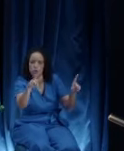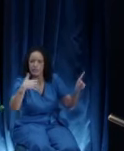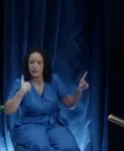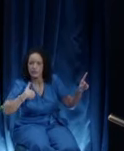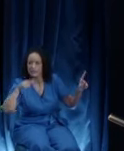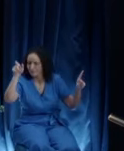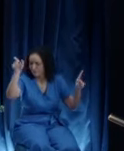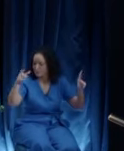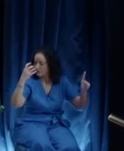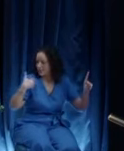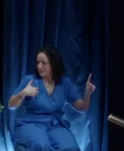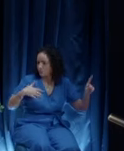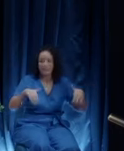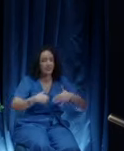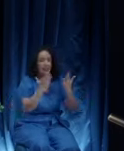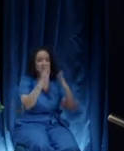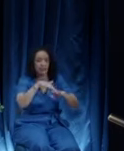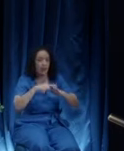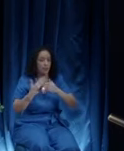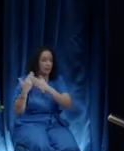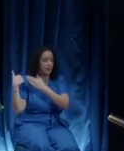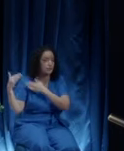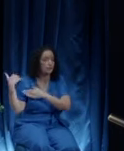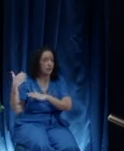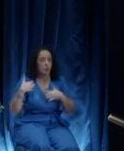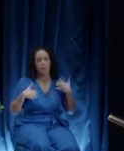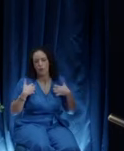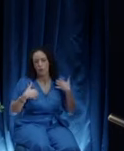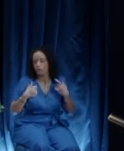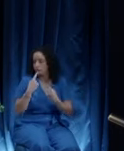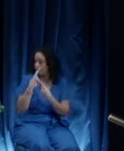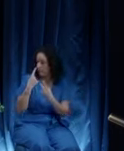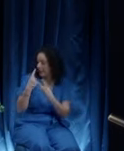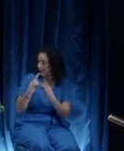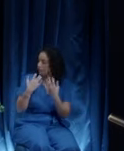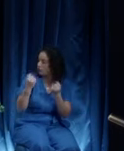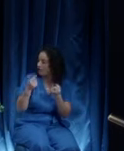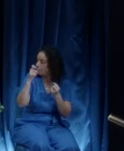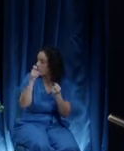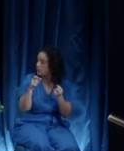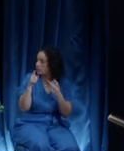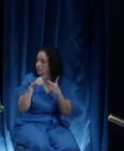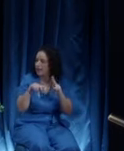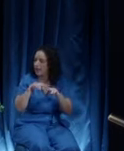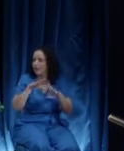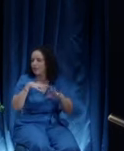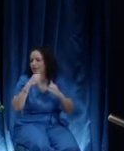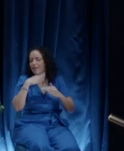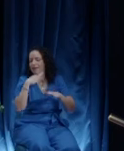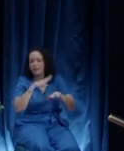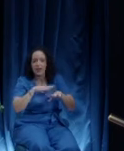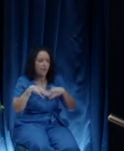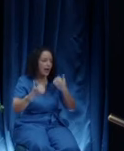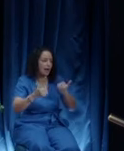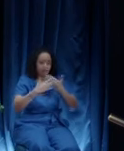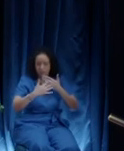I mean, I think any period in history you could. But, yeah, I mean, do you each have a candidate of... If you had world enough and time, you might think, well, I'll